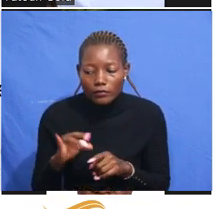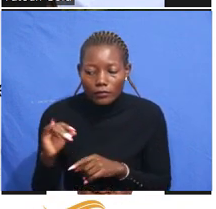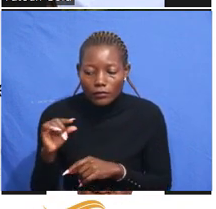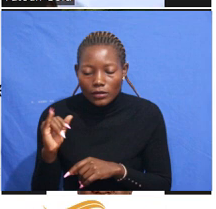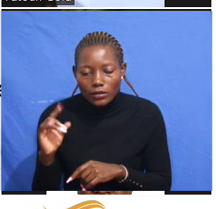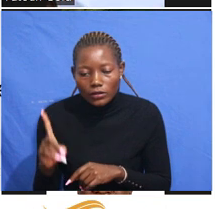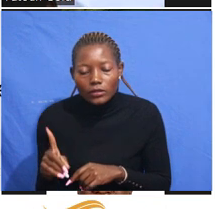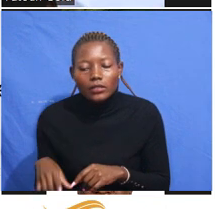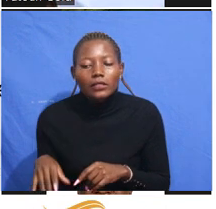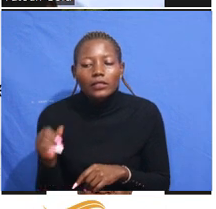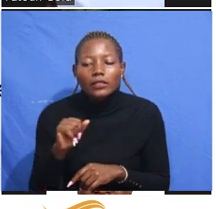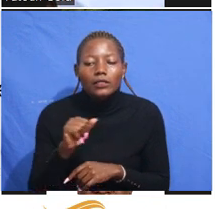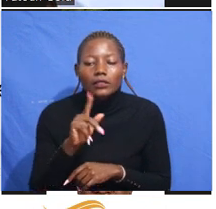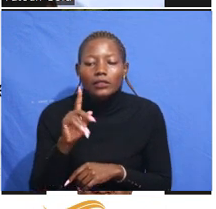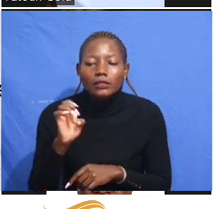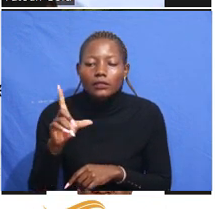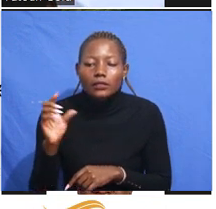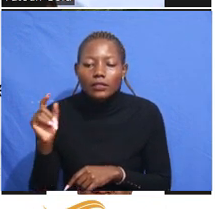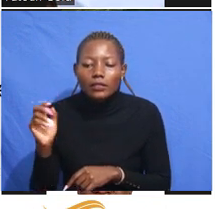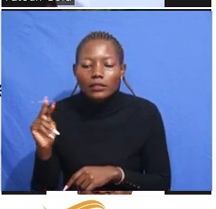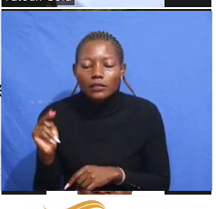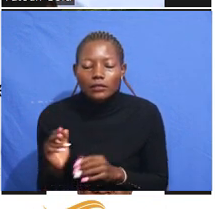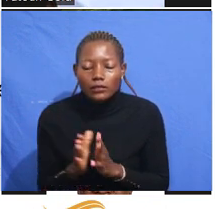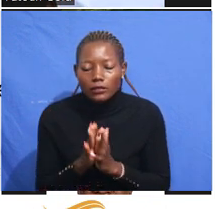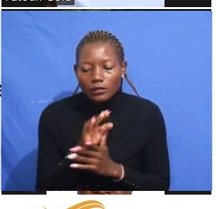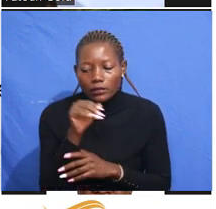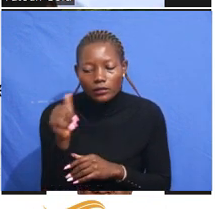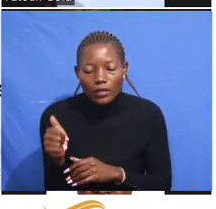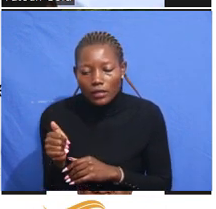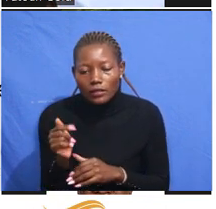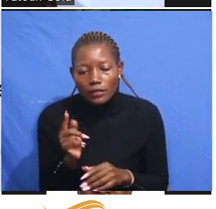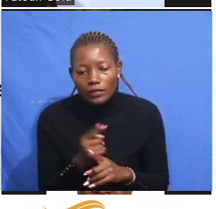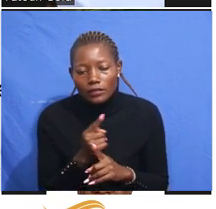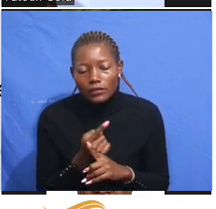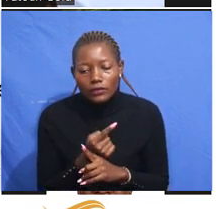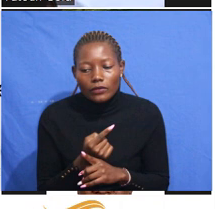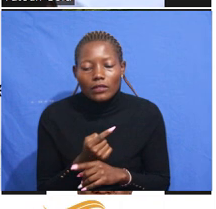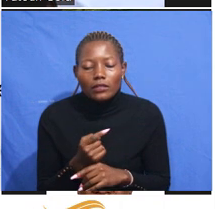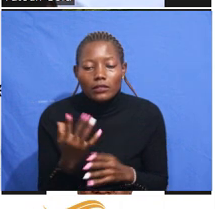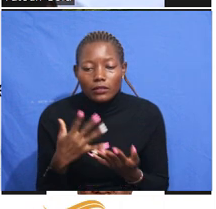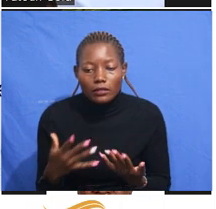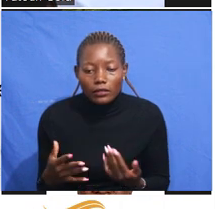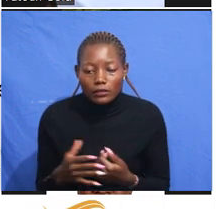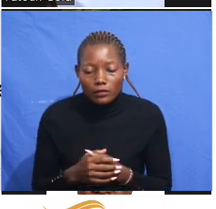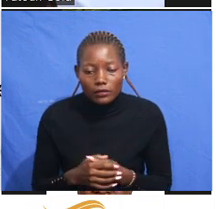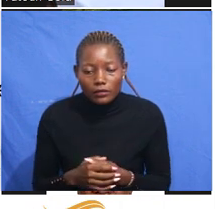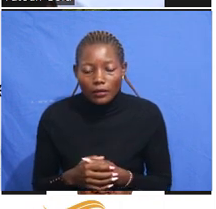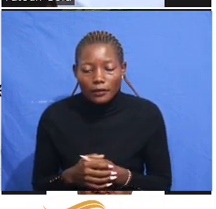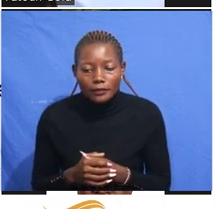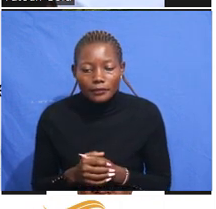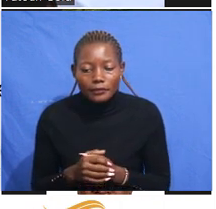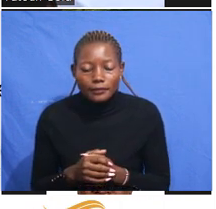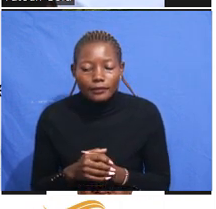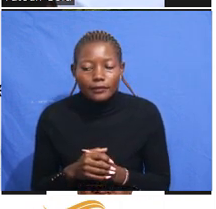We've looked at the articular, the fulcrum. We have looked at the effort,